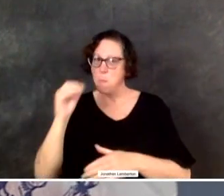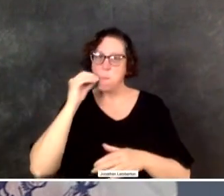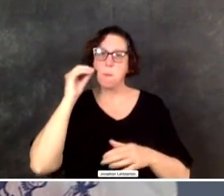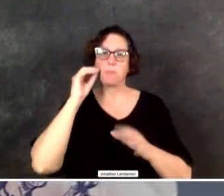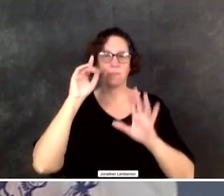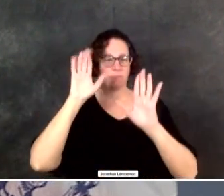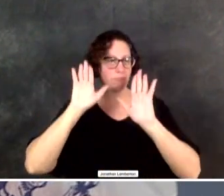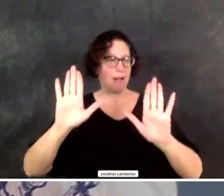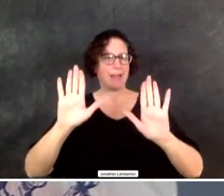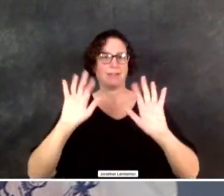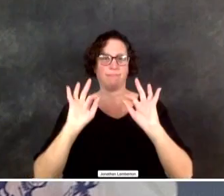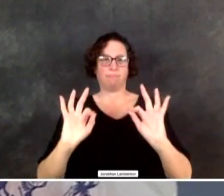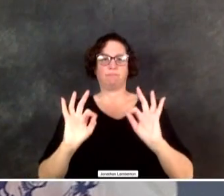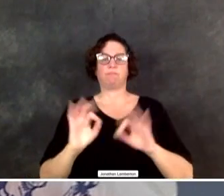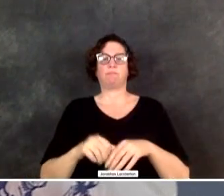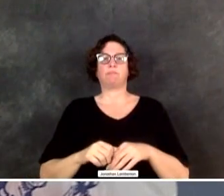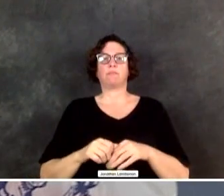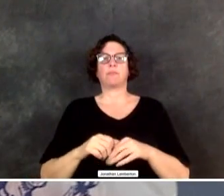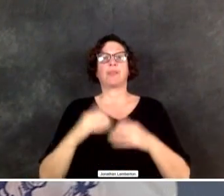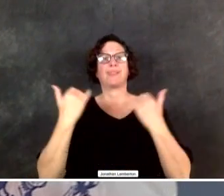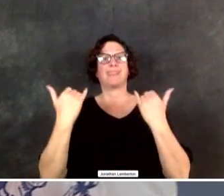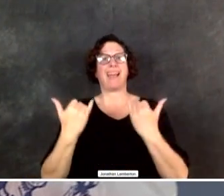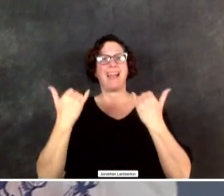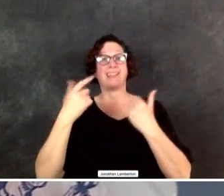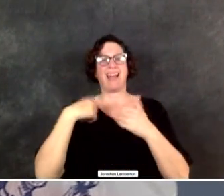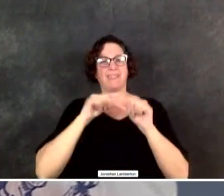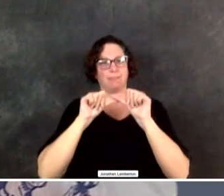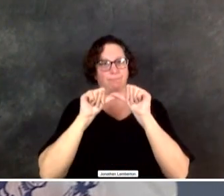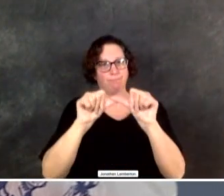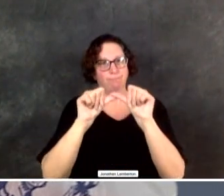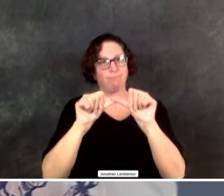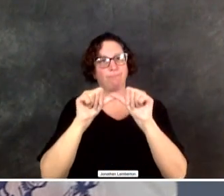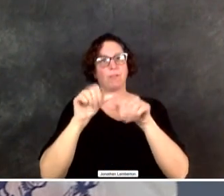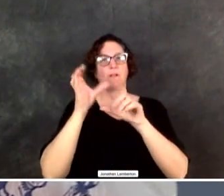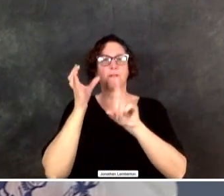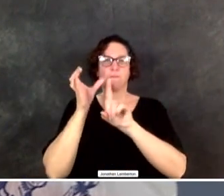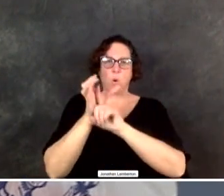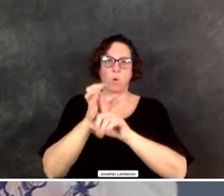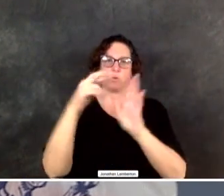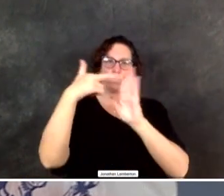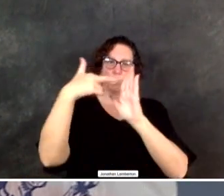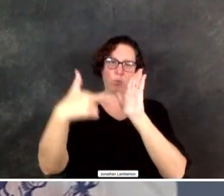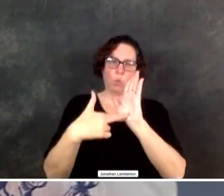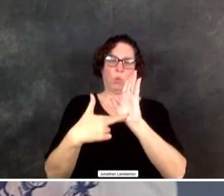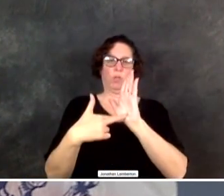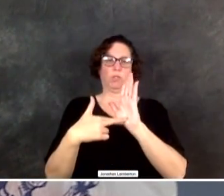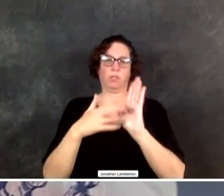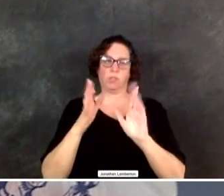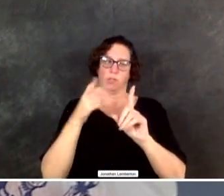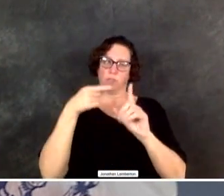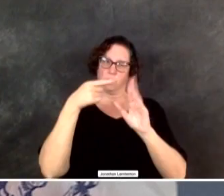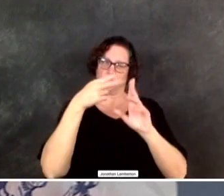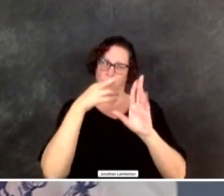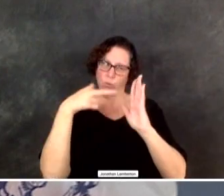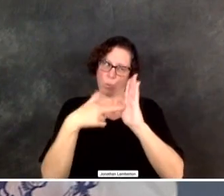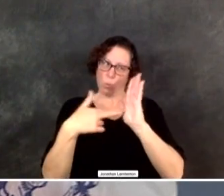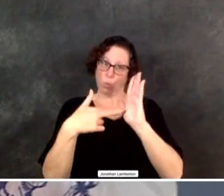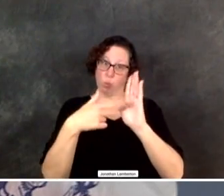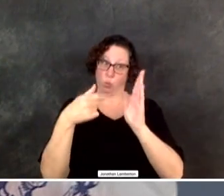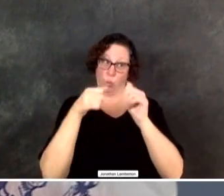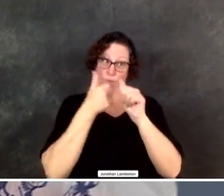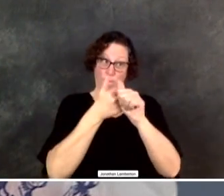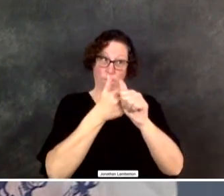keep enforcing all of that all the time. And the NYPD and a lot of other agencies mentioned, Parks Department,